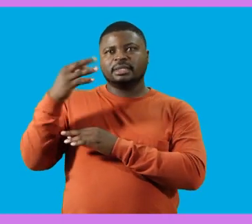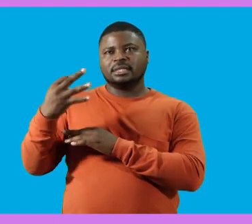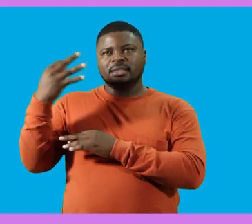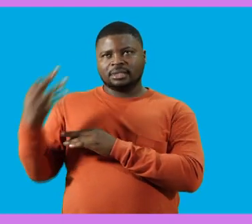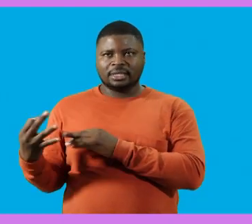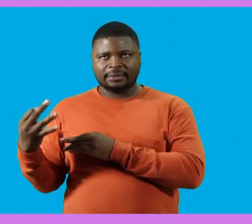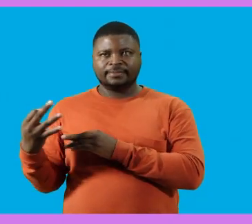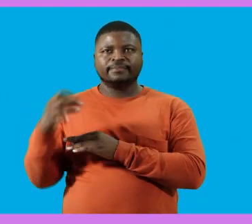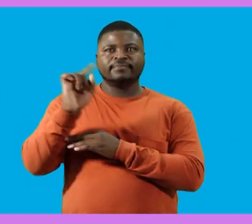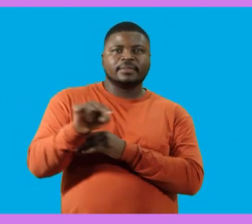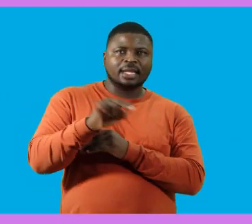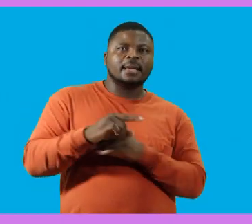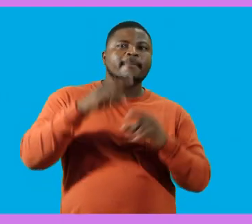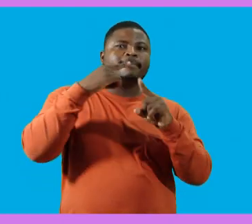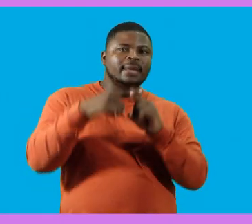0,733,